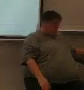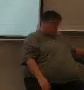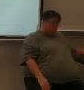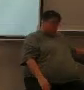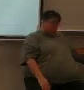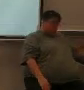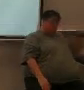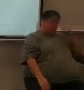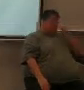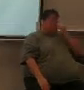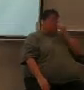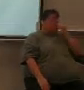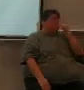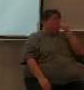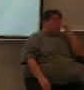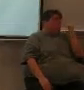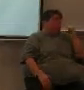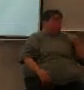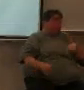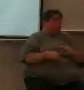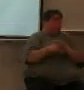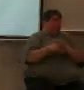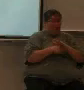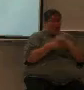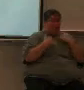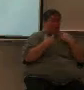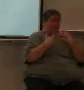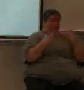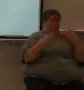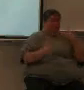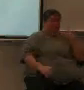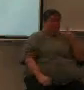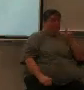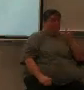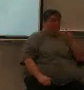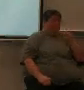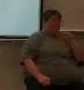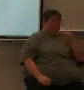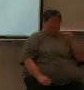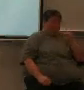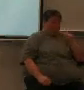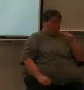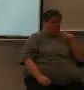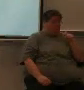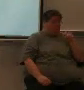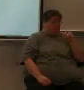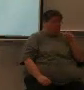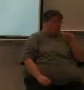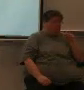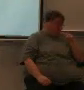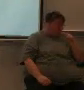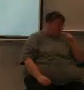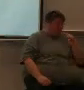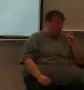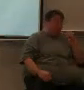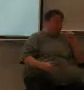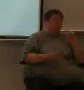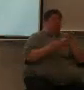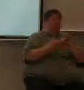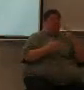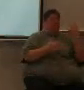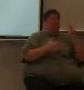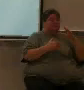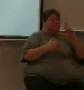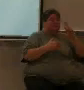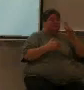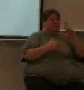the effect of that acidity. So essentially, when acid rain falls on our soils, the bicarbonate that's